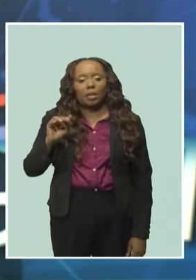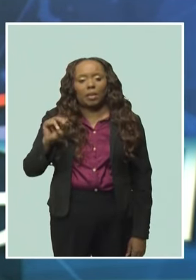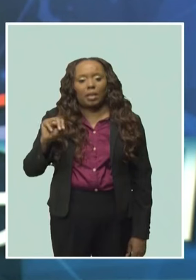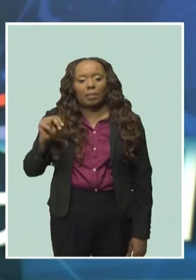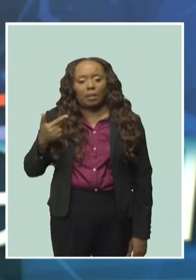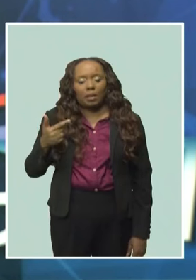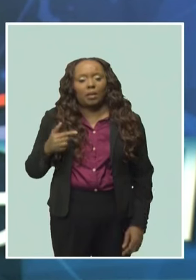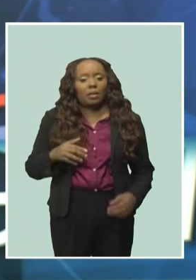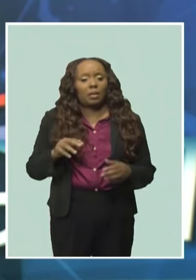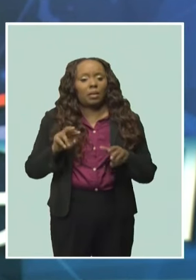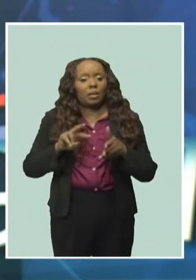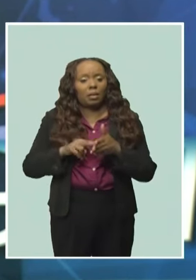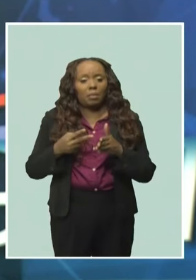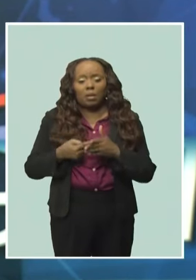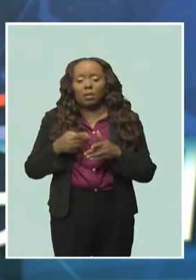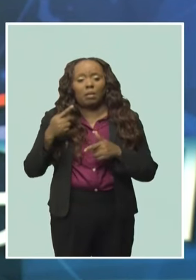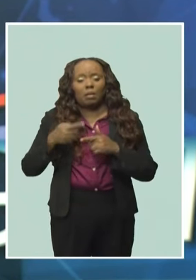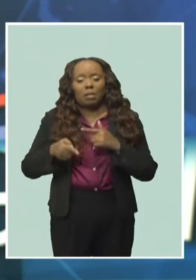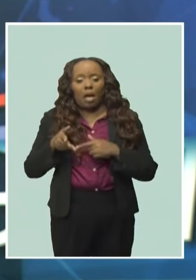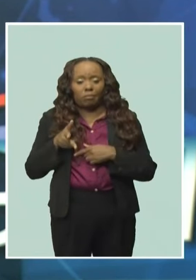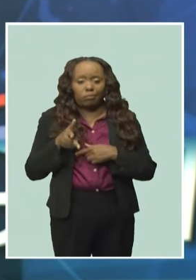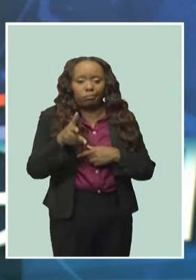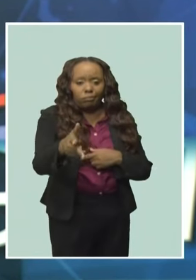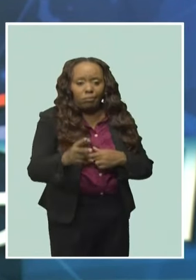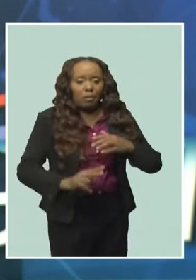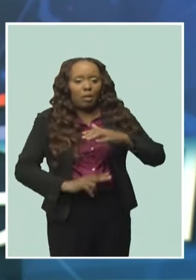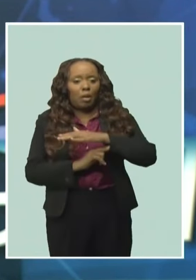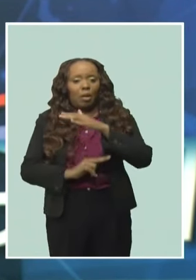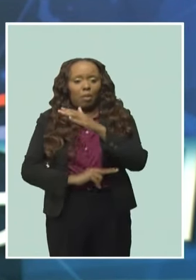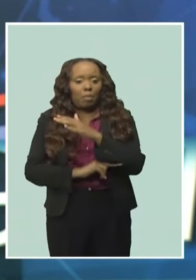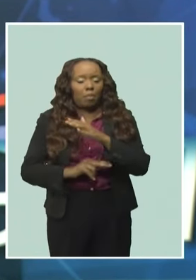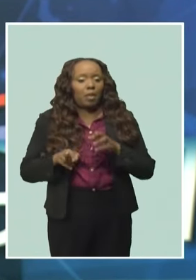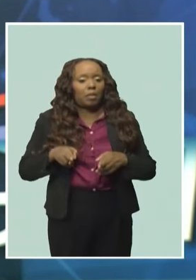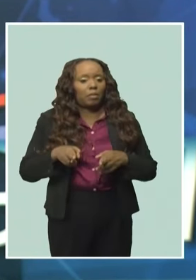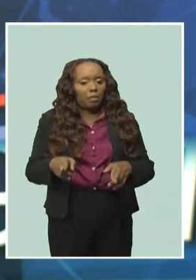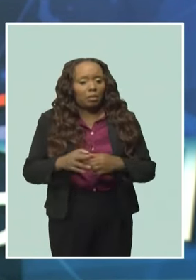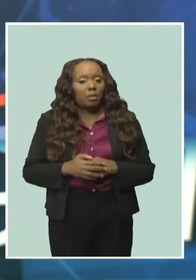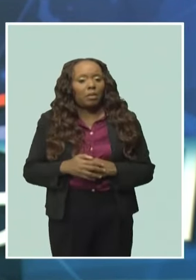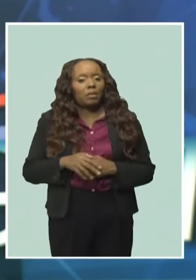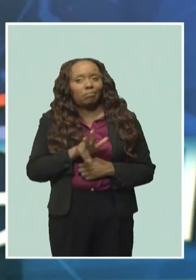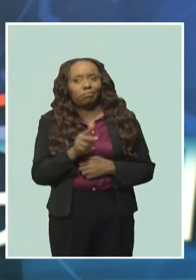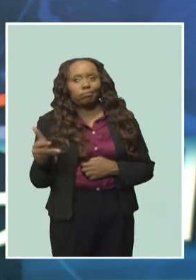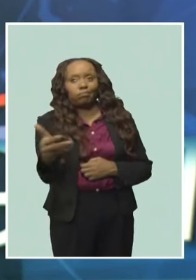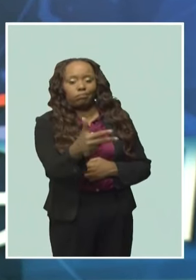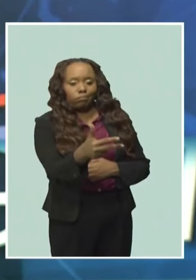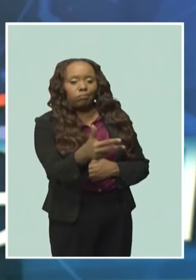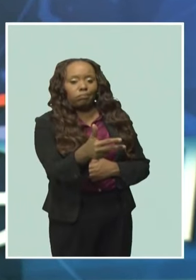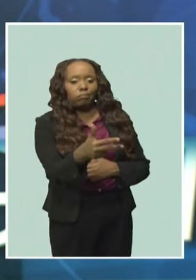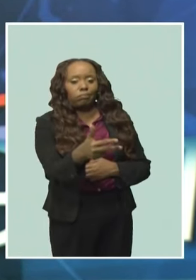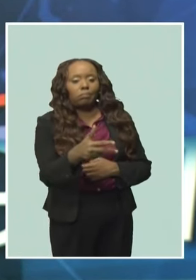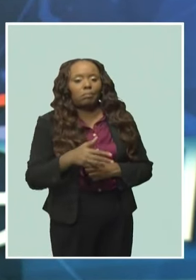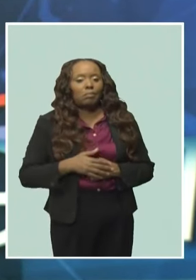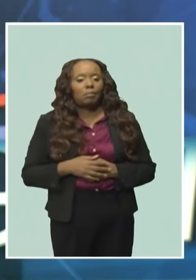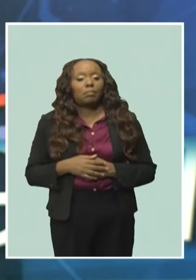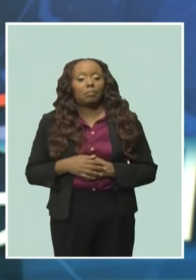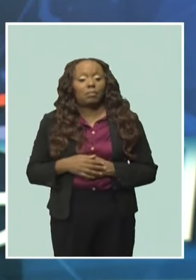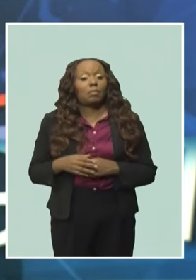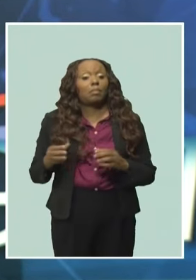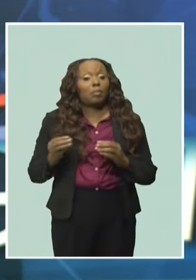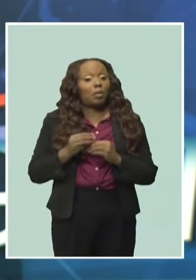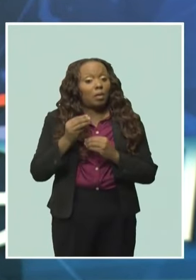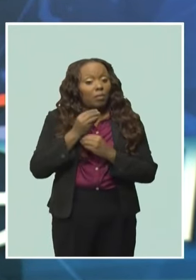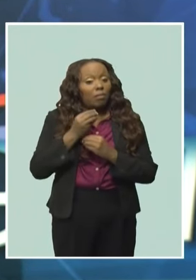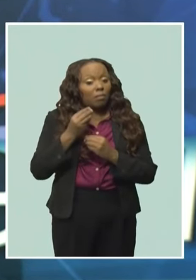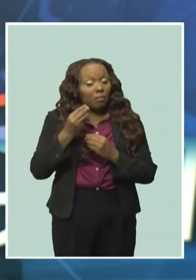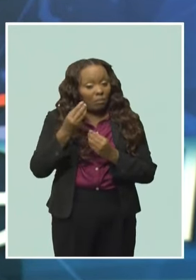traffic is unable to travel from Bridge Road to Welch's. Motorists, you're asked to avoid the area at this time. CBC News